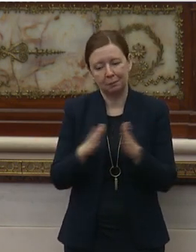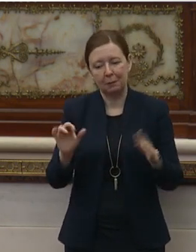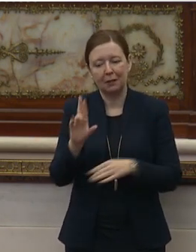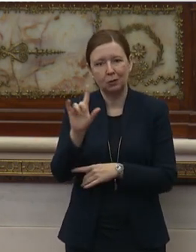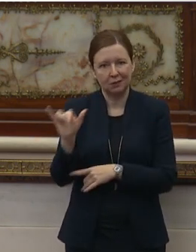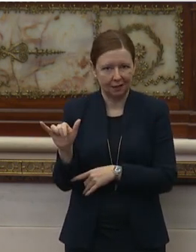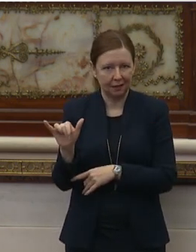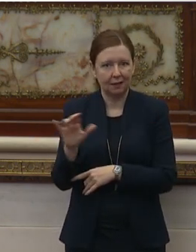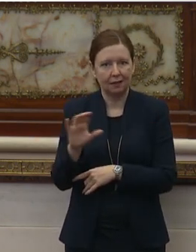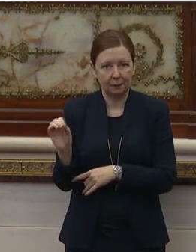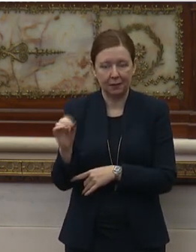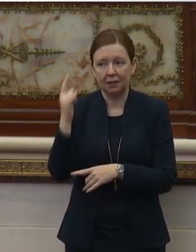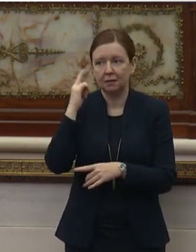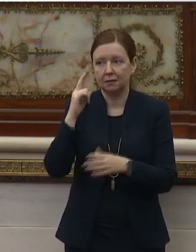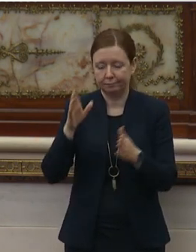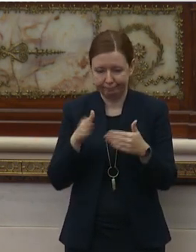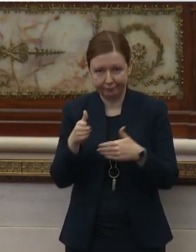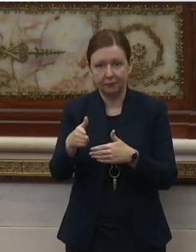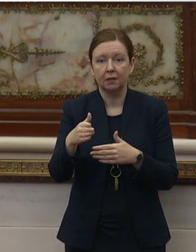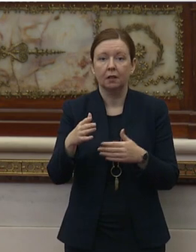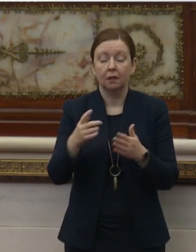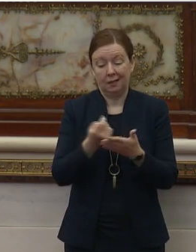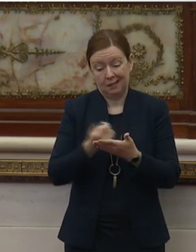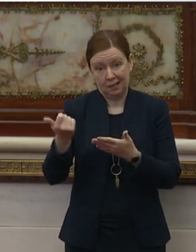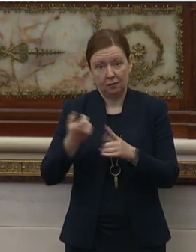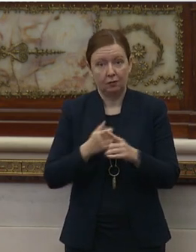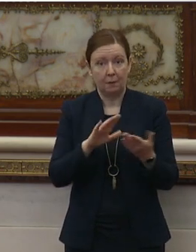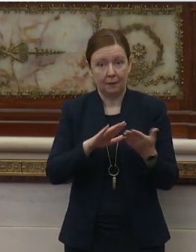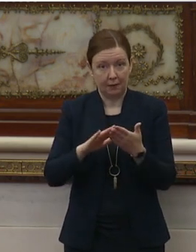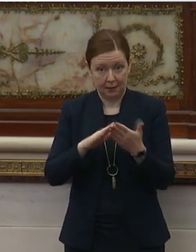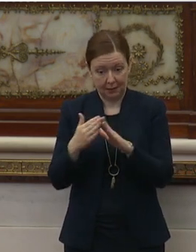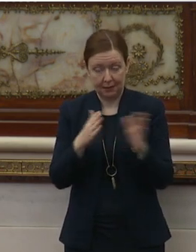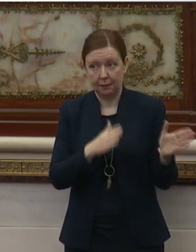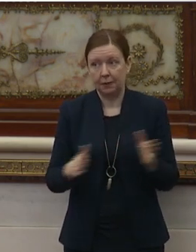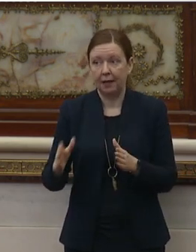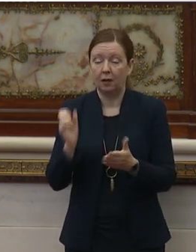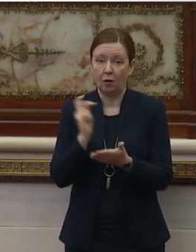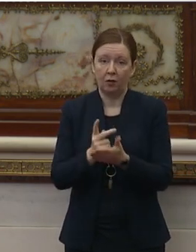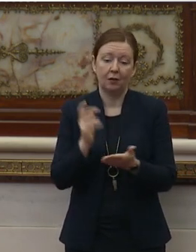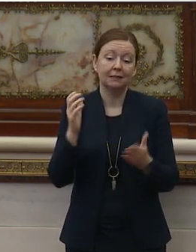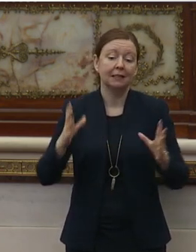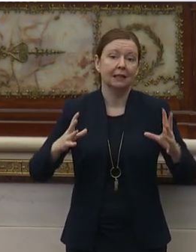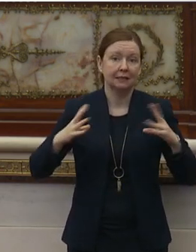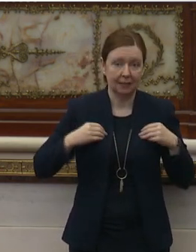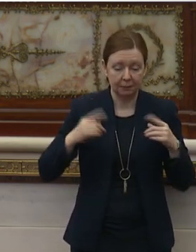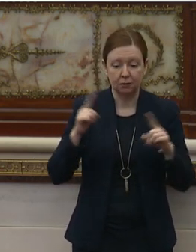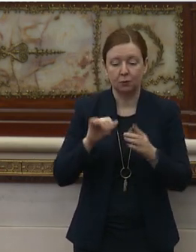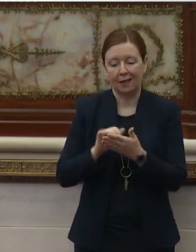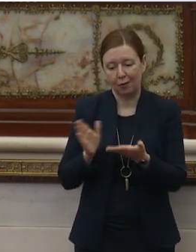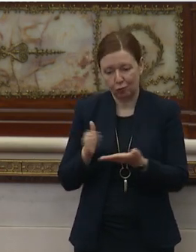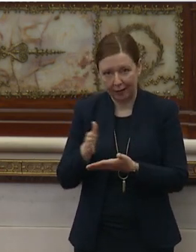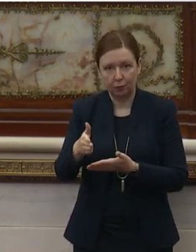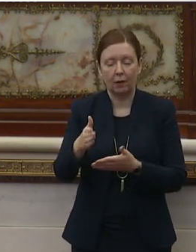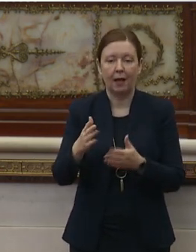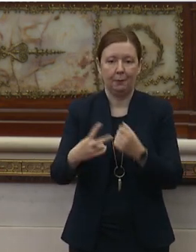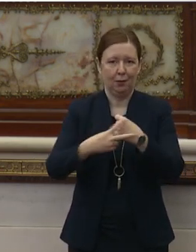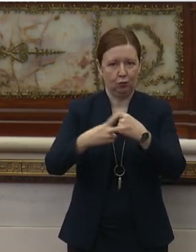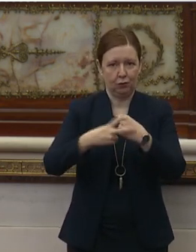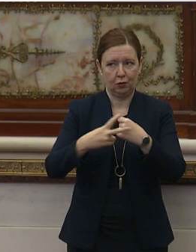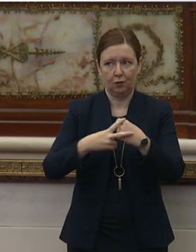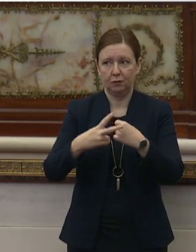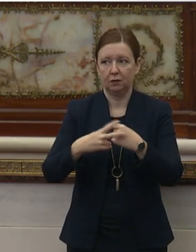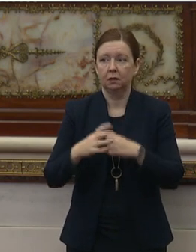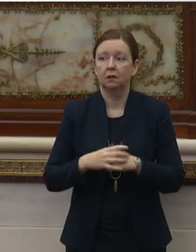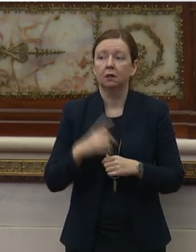the lines of Penrose Ferry Road being stricken, and authorizing acceptance of the grant to the city of the said right-of-way being reserved,